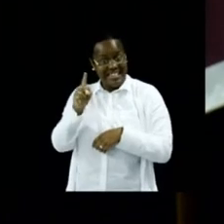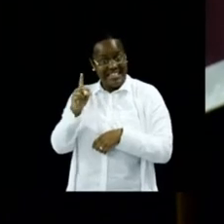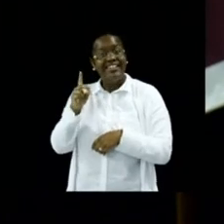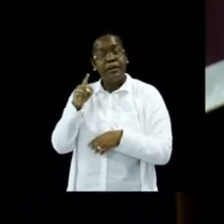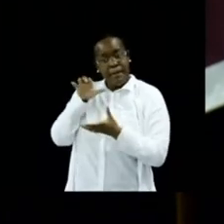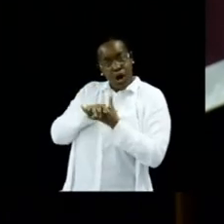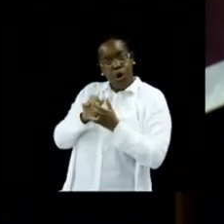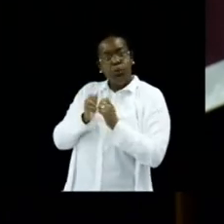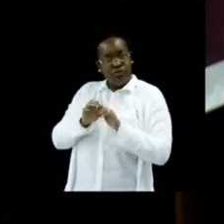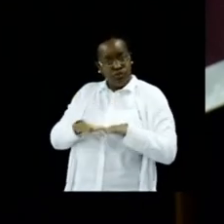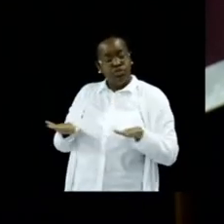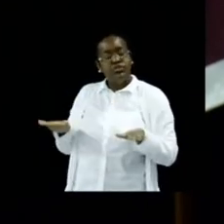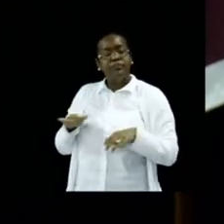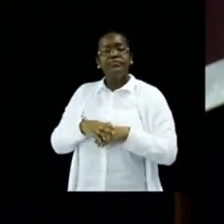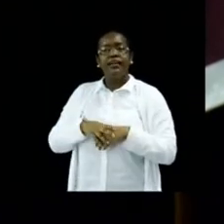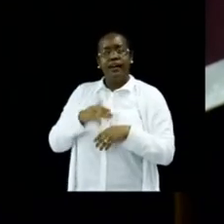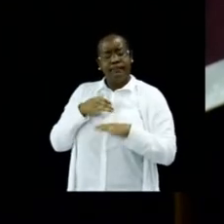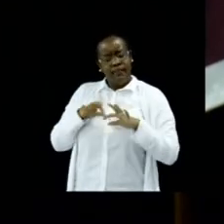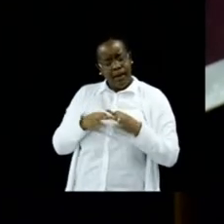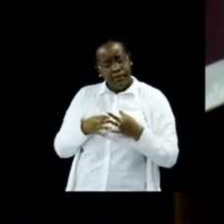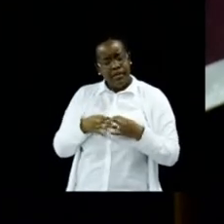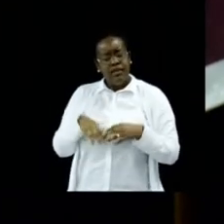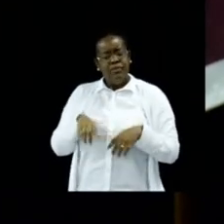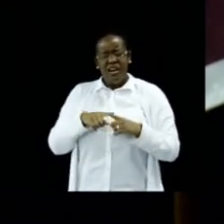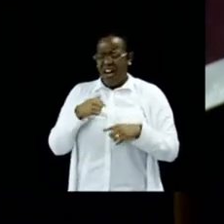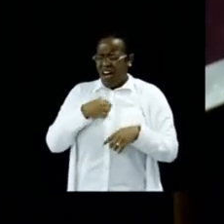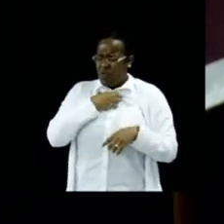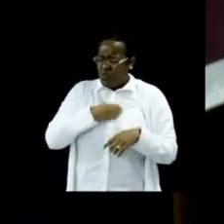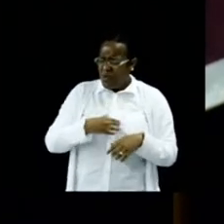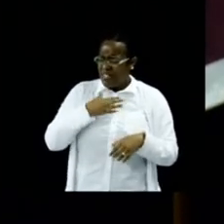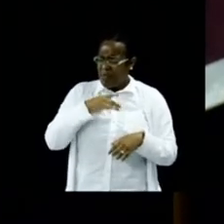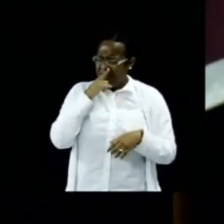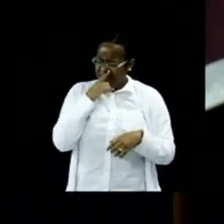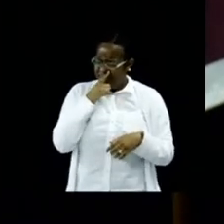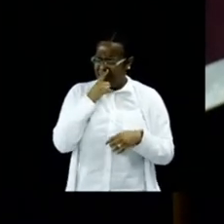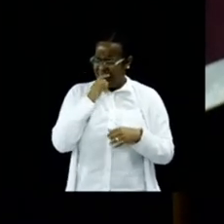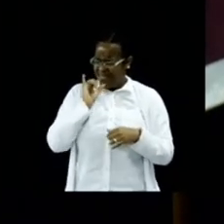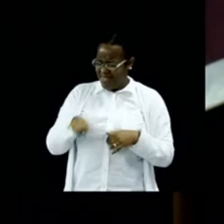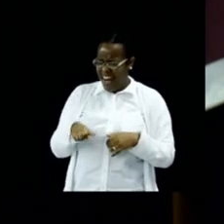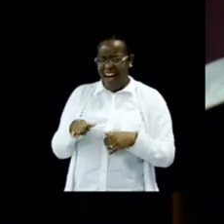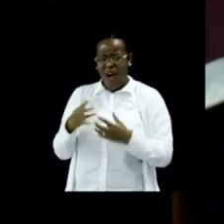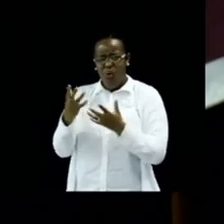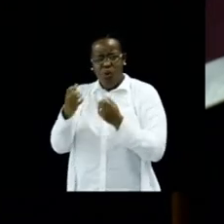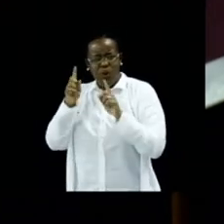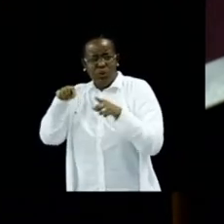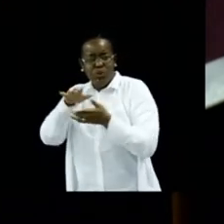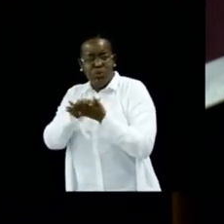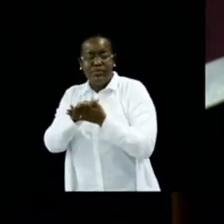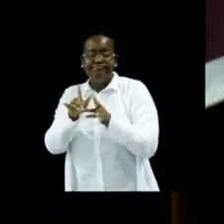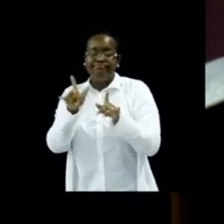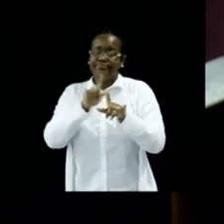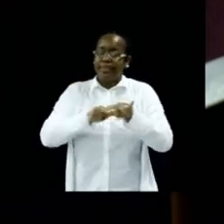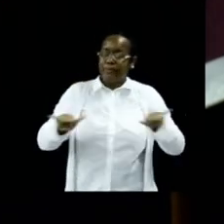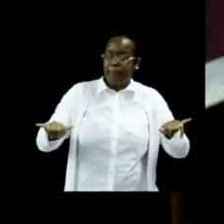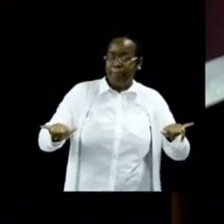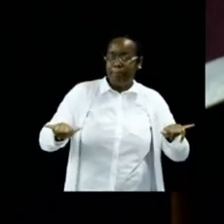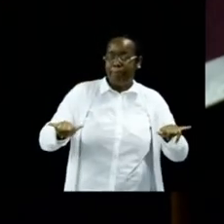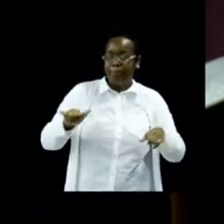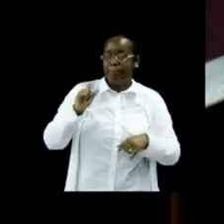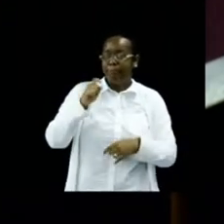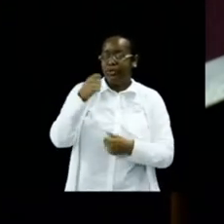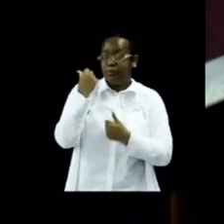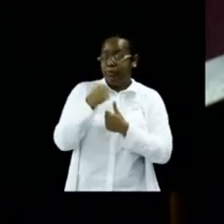told my husband, I said, you know what? I wish that my kids were this hungry to go to school. But at the same time, I had to remember